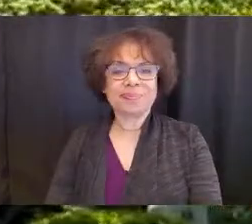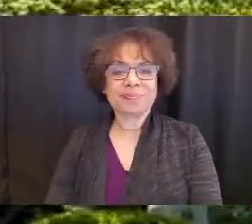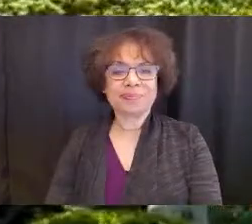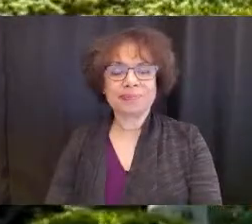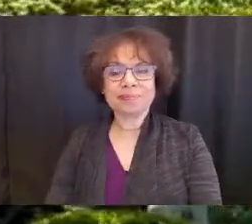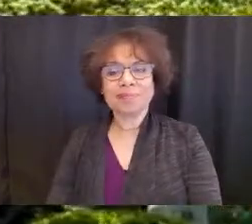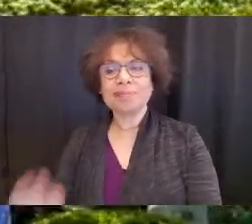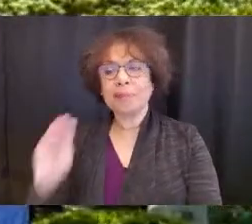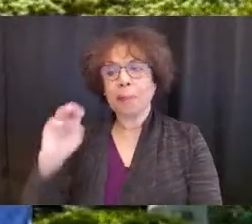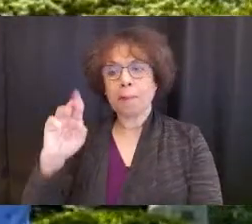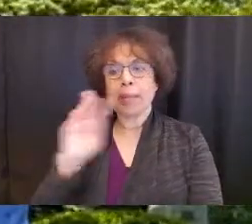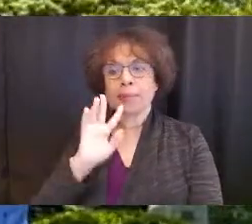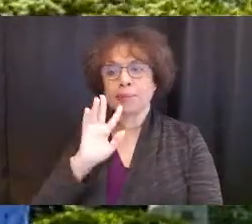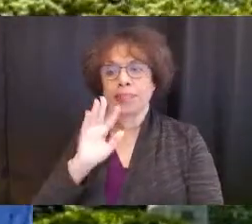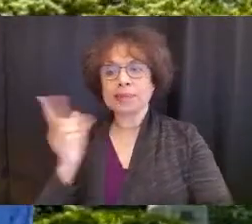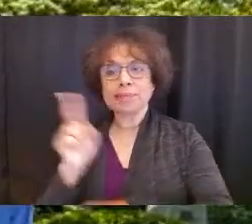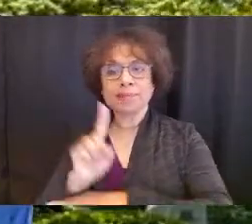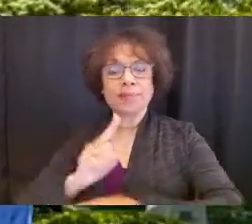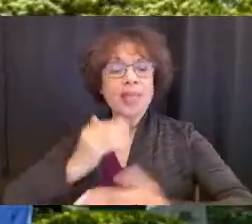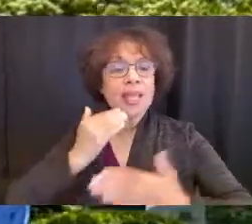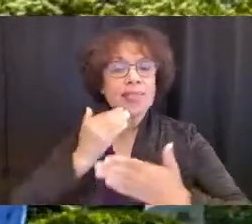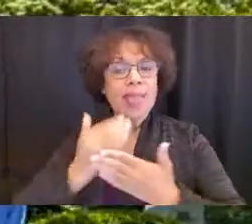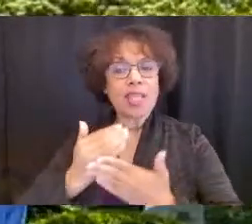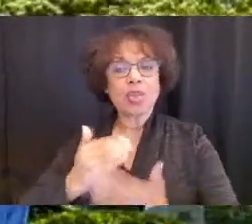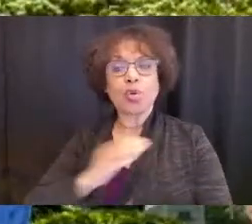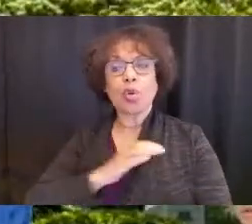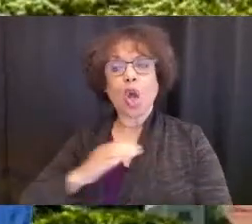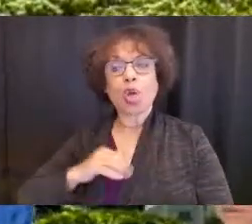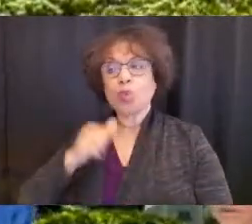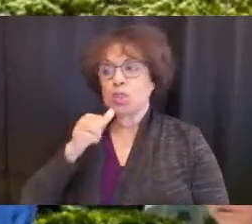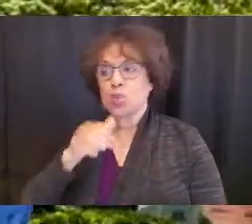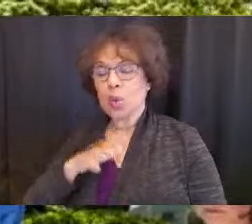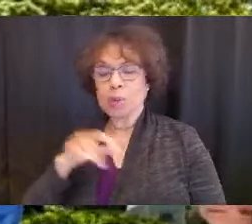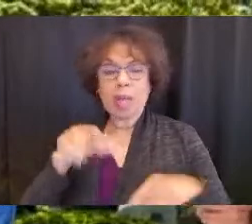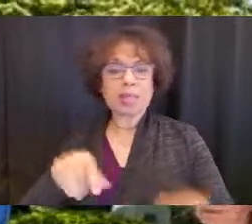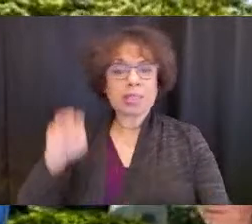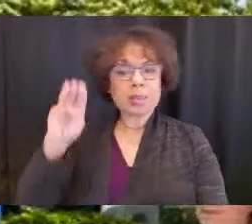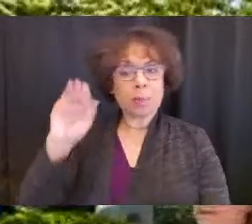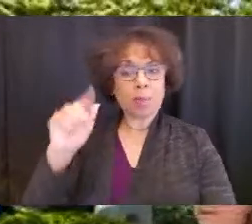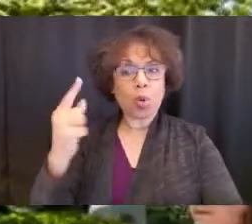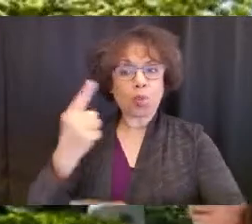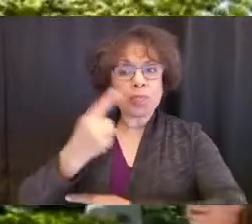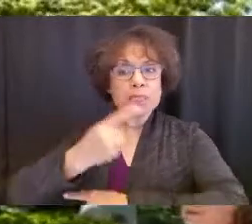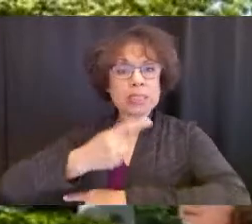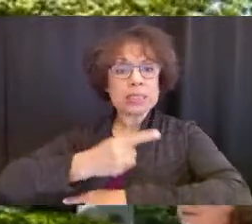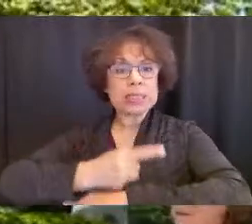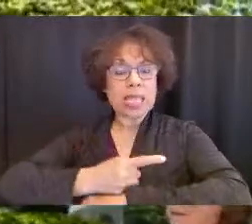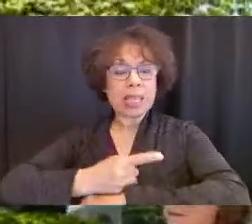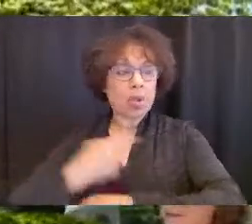Thank you, Madam Congresswoman, and thank you all for being here on a Memorial Day weekend when we could be on